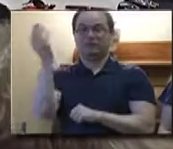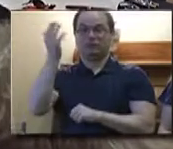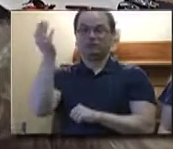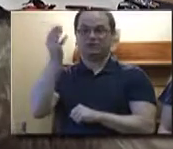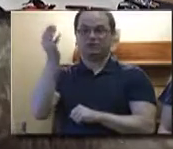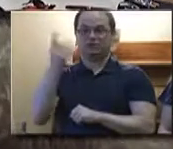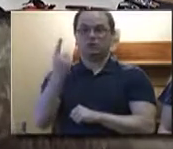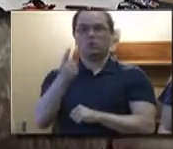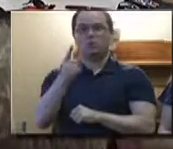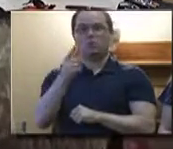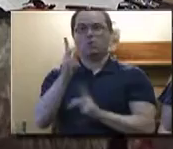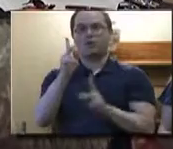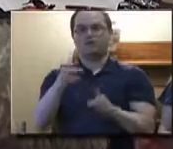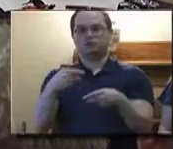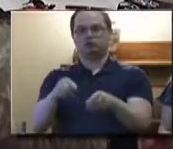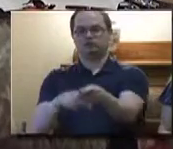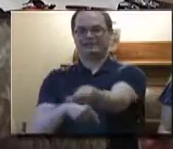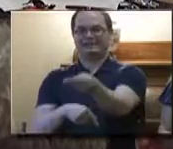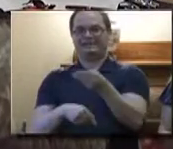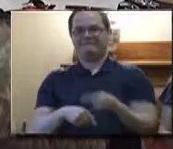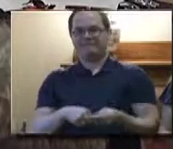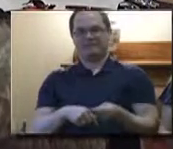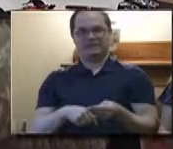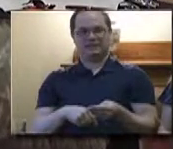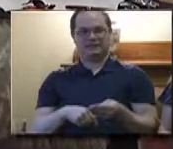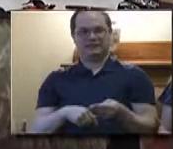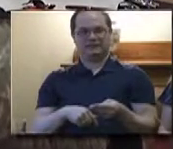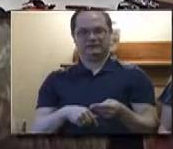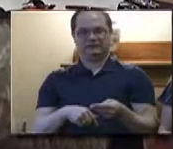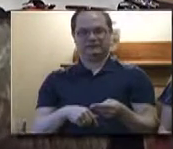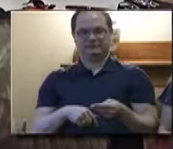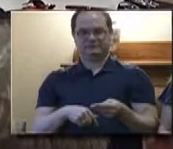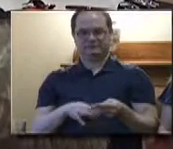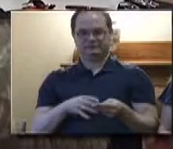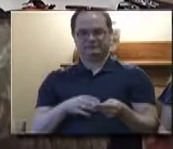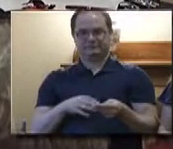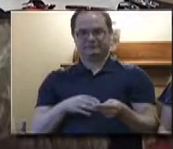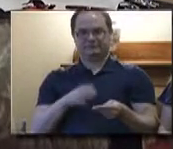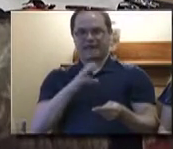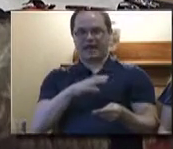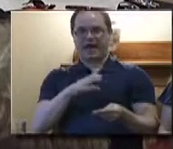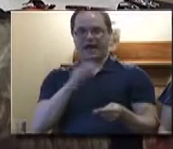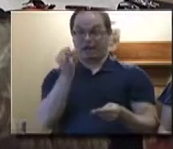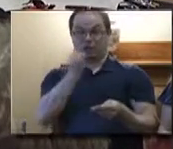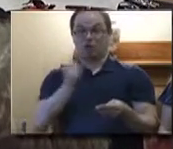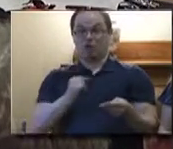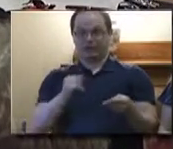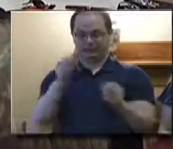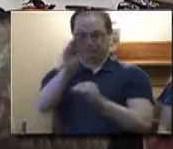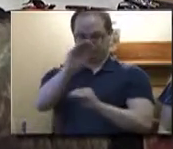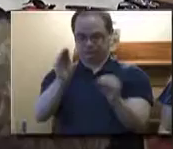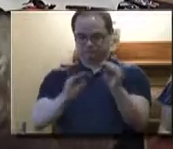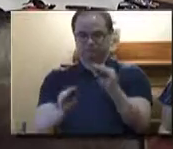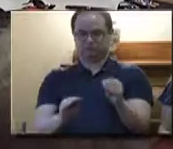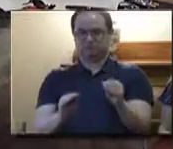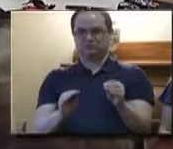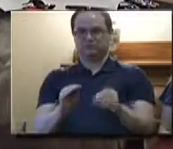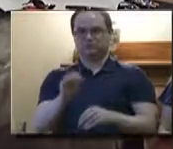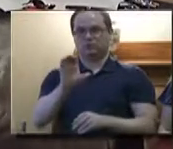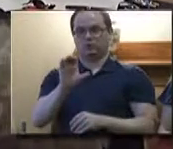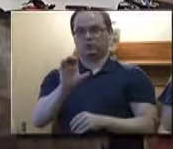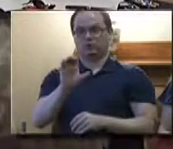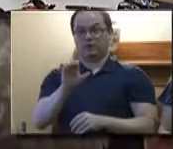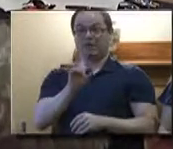presentation, one of the inmates tried to give me a caricature or a drawing, actually. It was not a